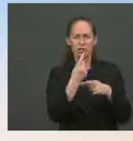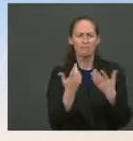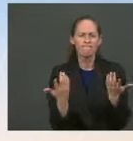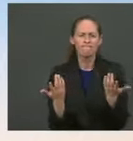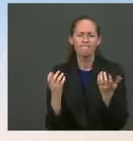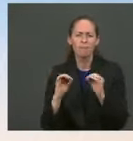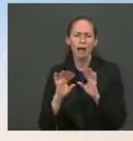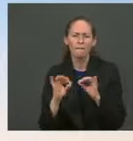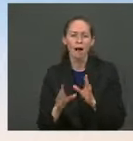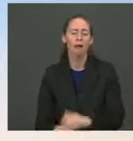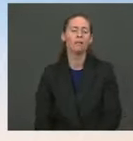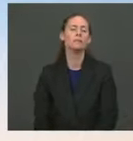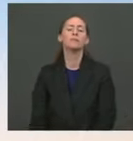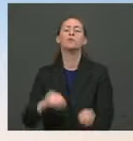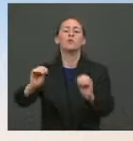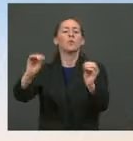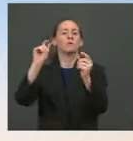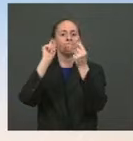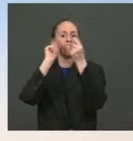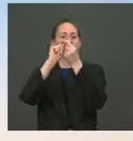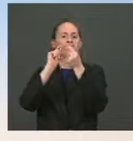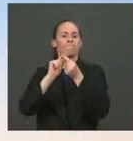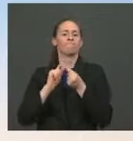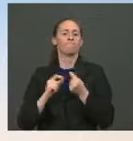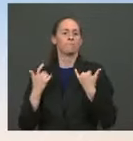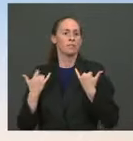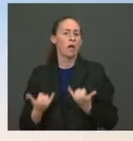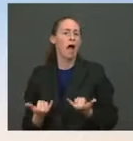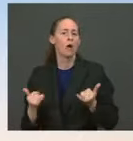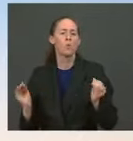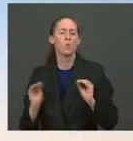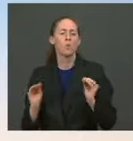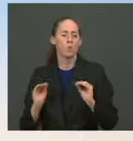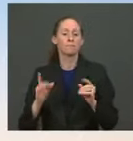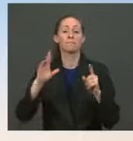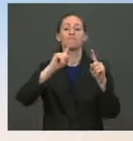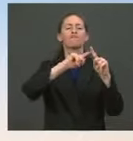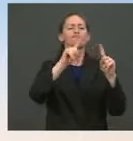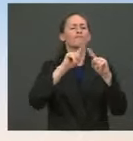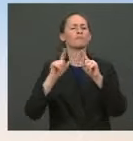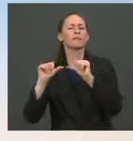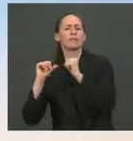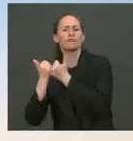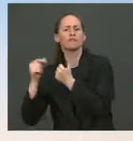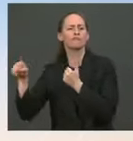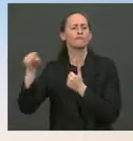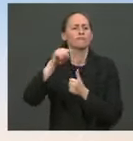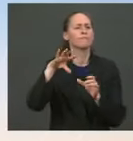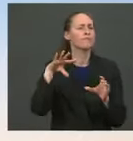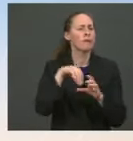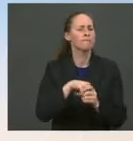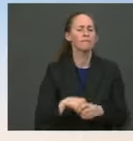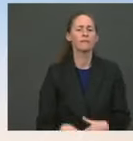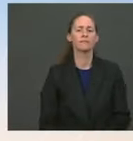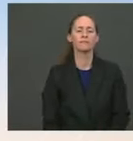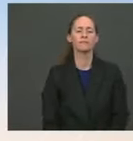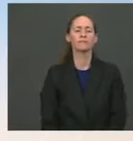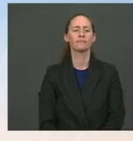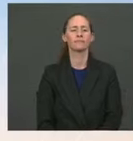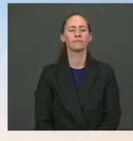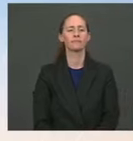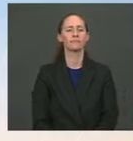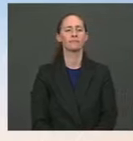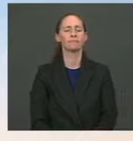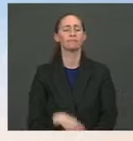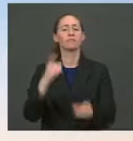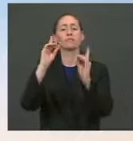now, but I can tell you the agencies that will be involved on the specific components, right? So Department of